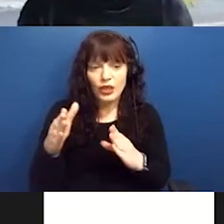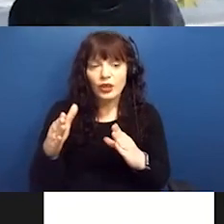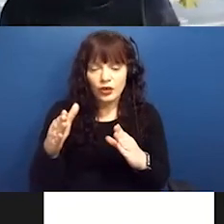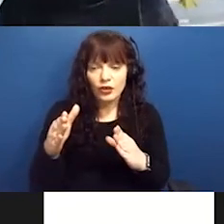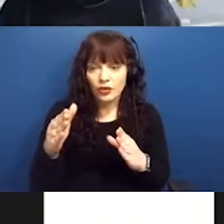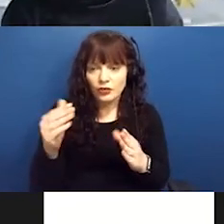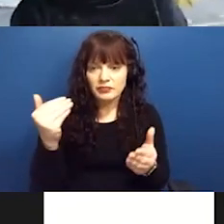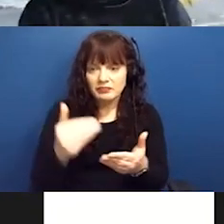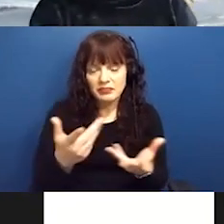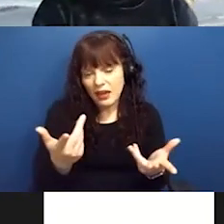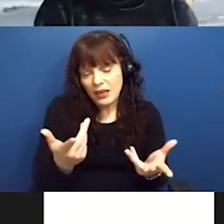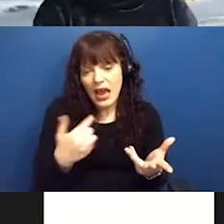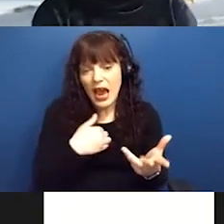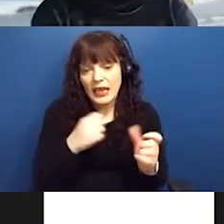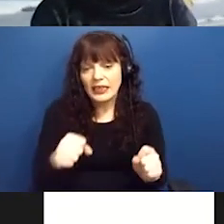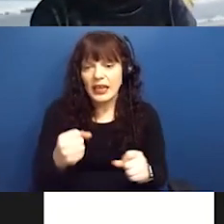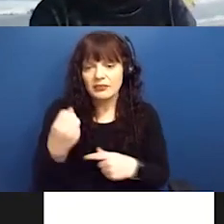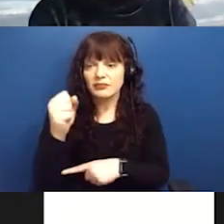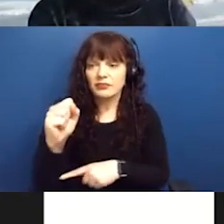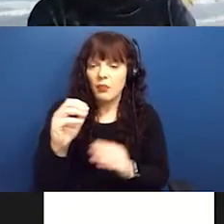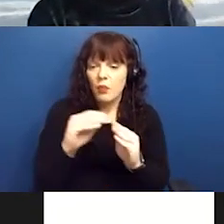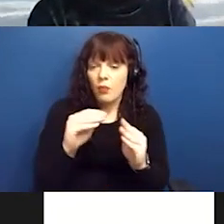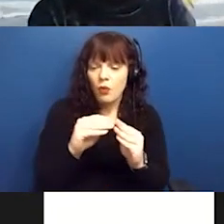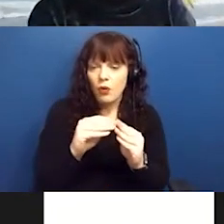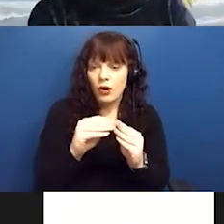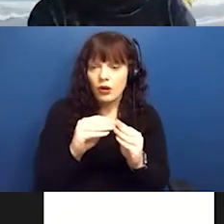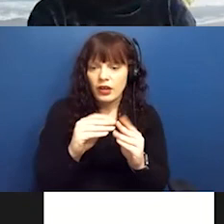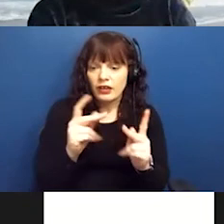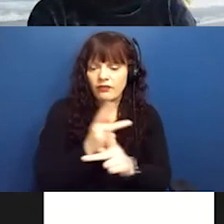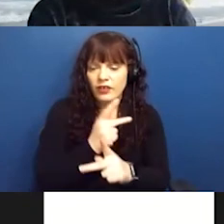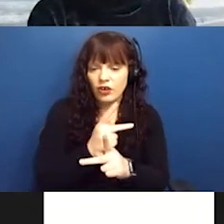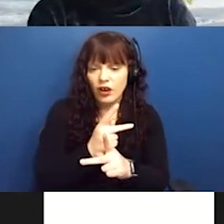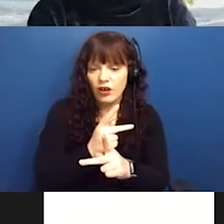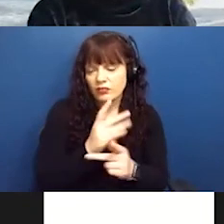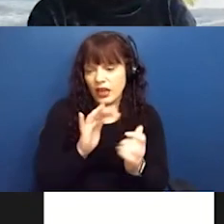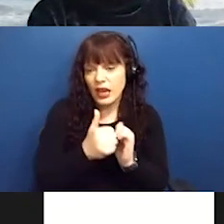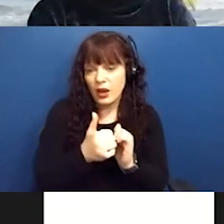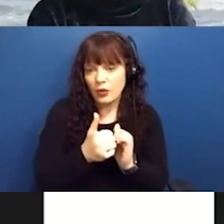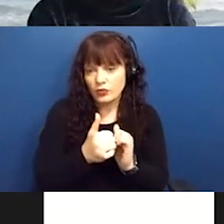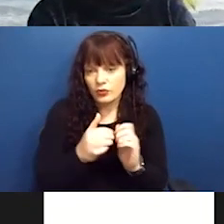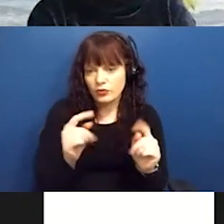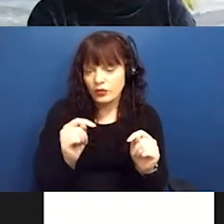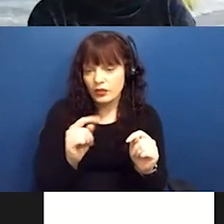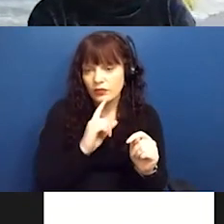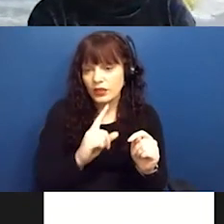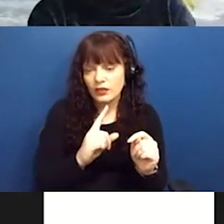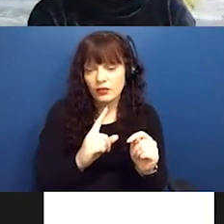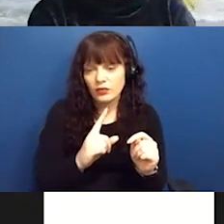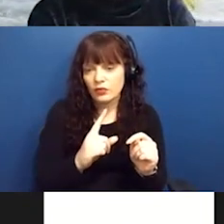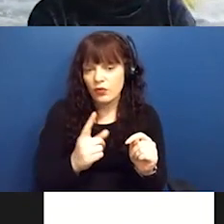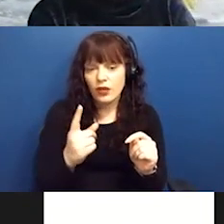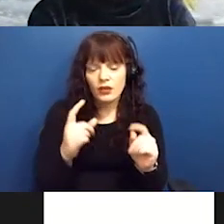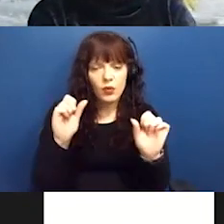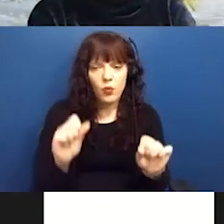bar and find places to house it. And there is a wonderful ABER community out there,